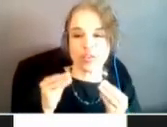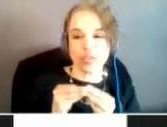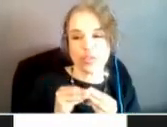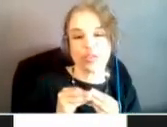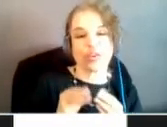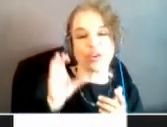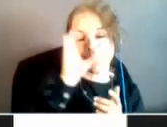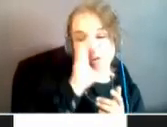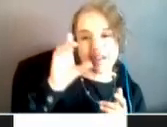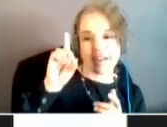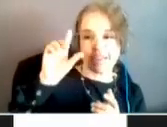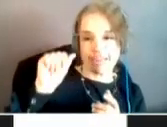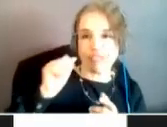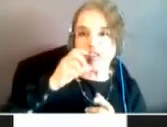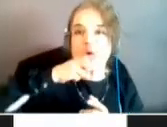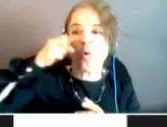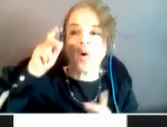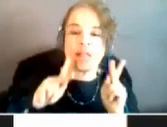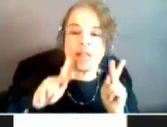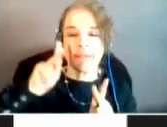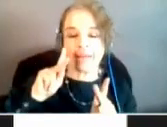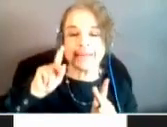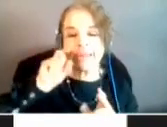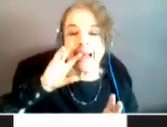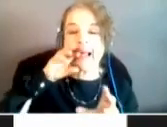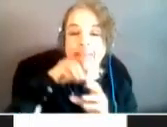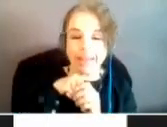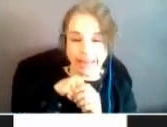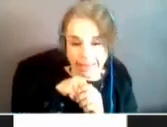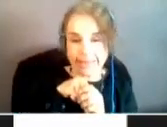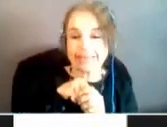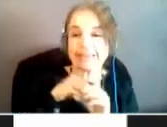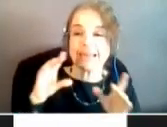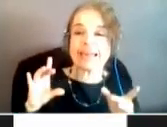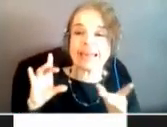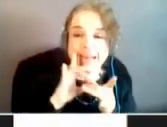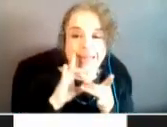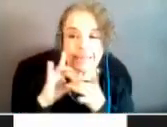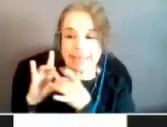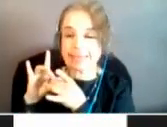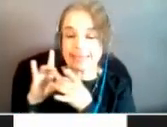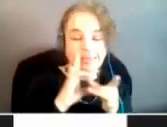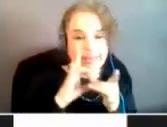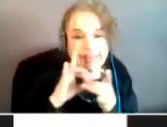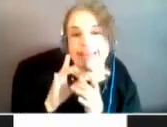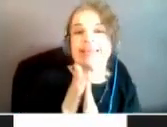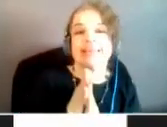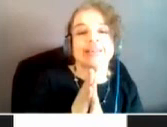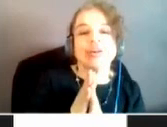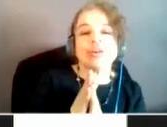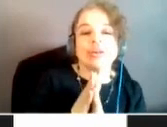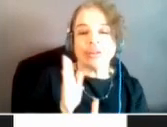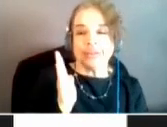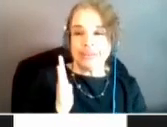encourage disabled and older adults to be socially engaged, connected, and feel supported. So